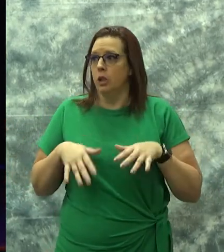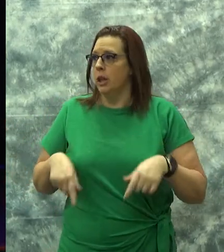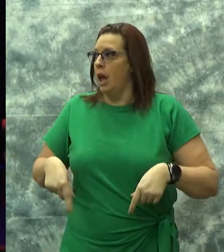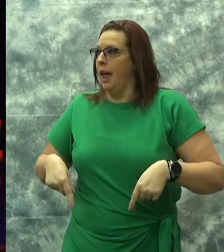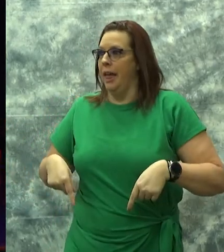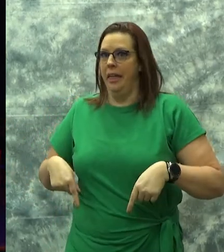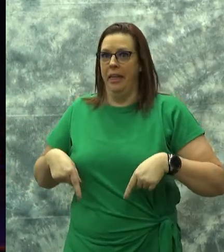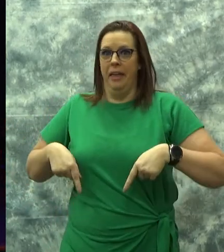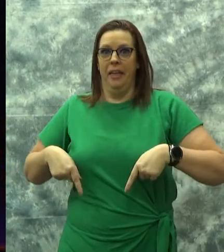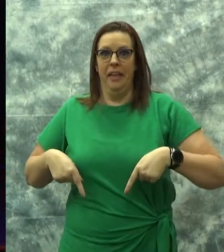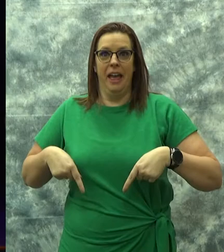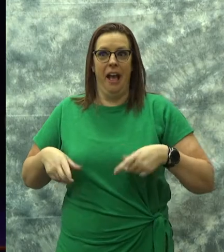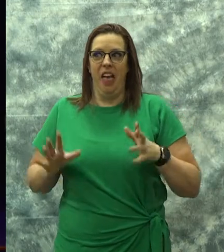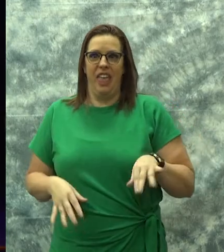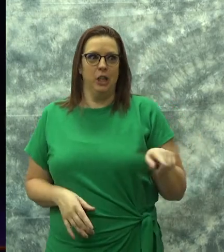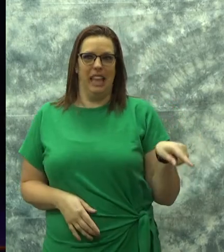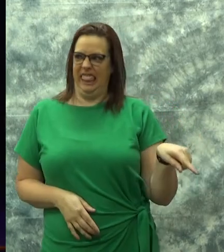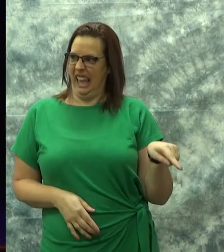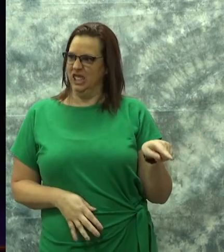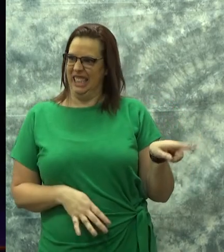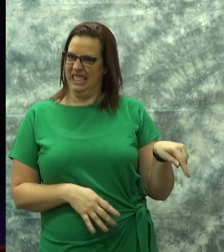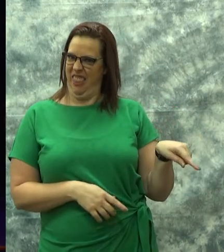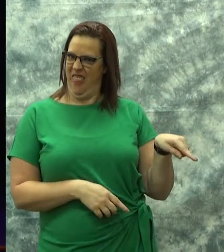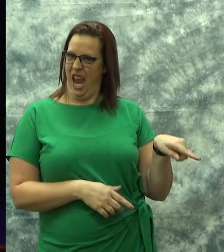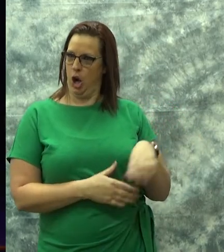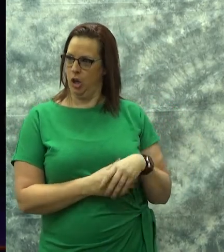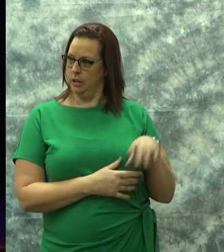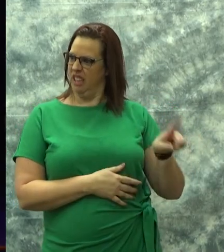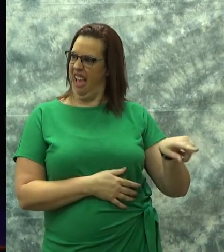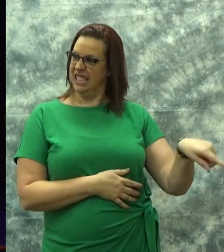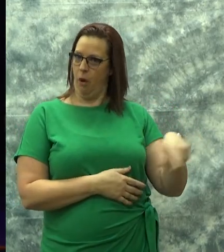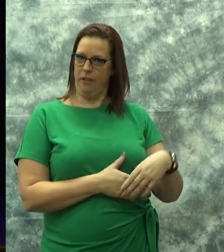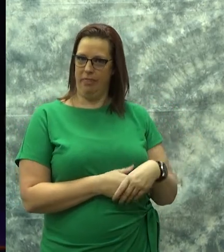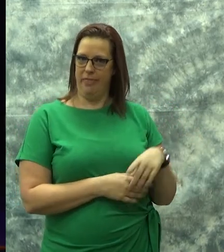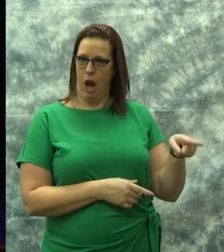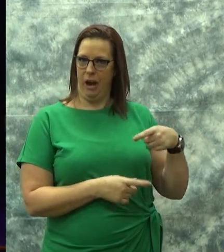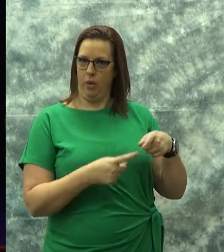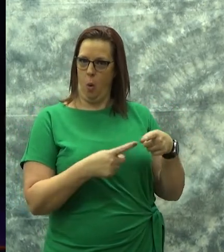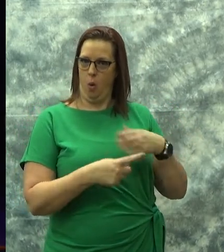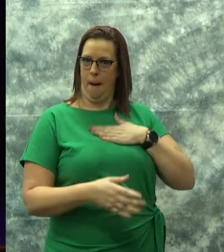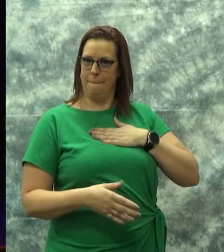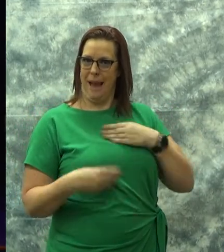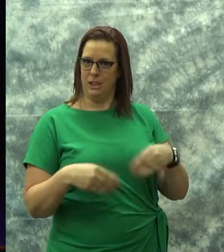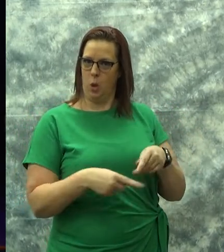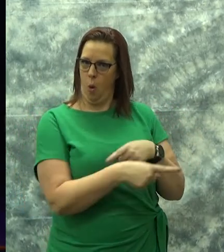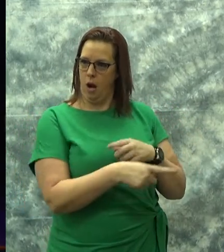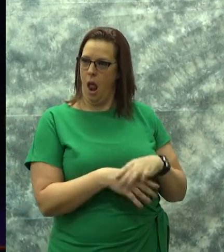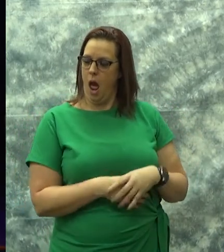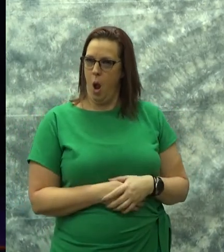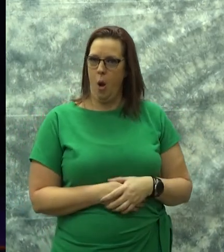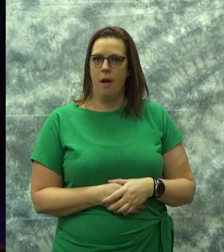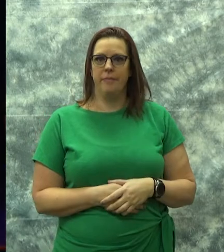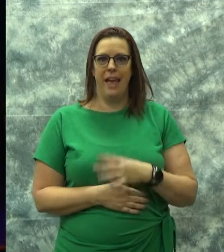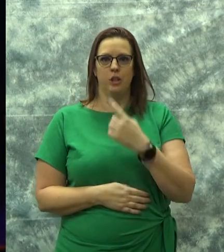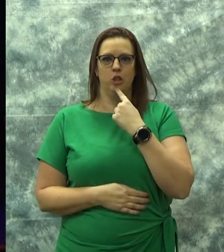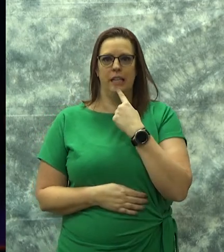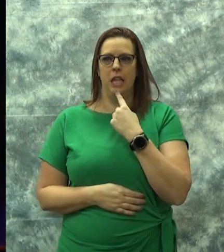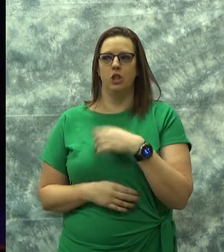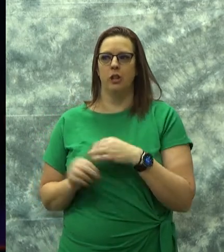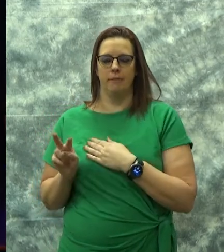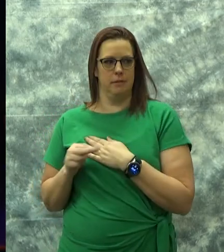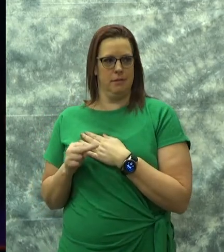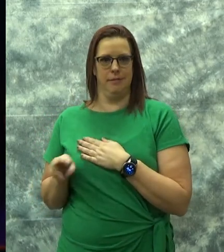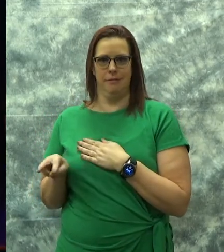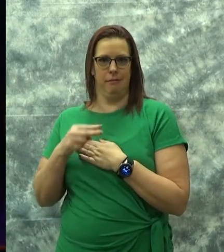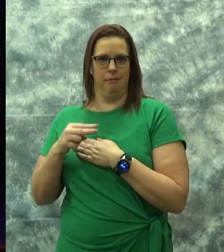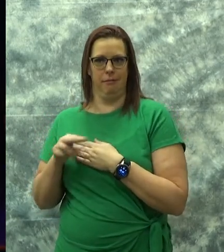was completely anxiety ridden about there's this dreamy movie star in the corner of my ice cream store. And she said she